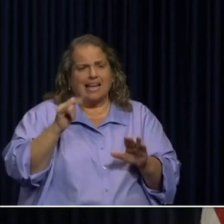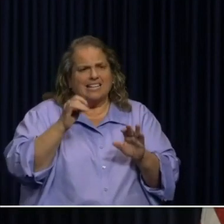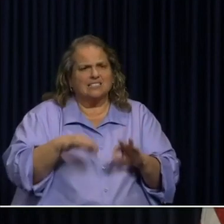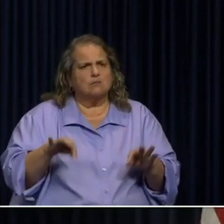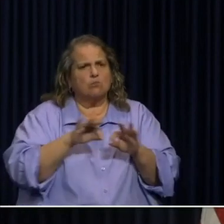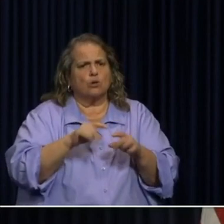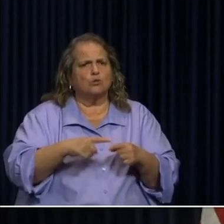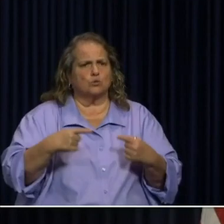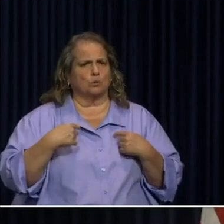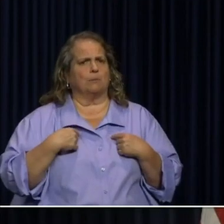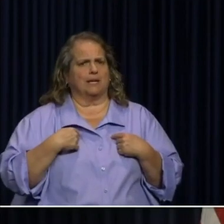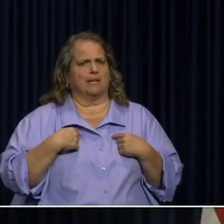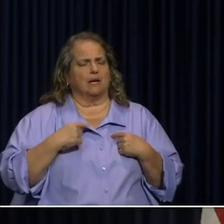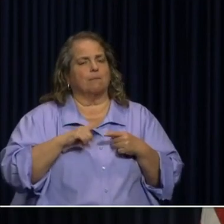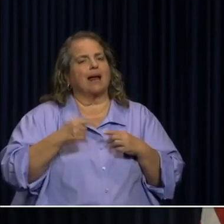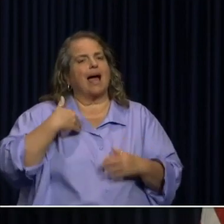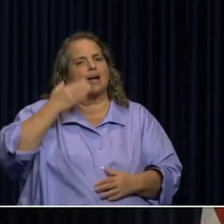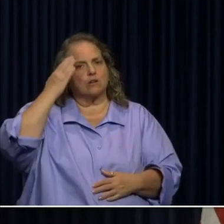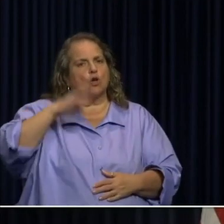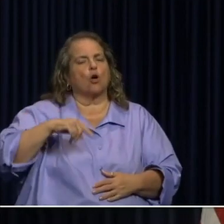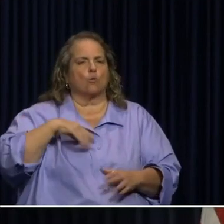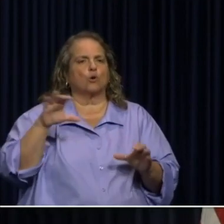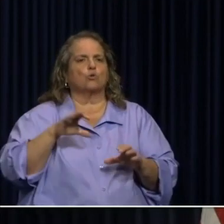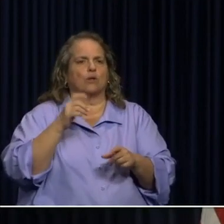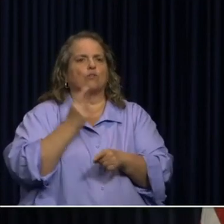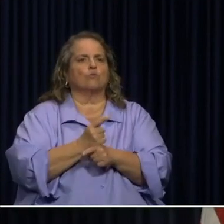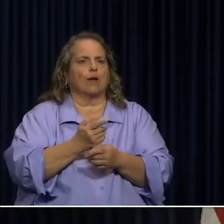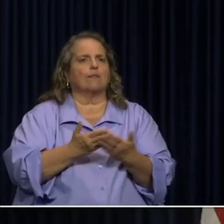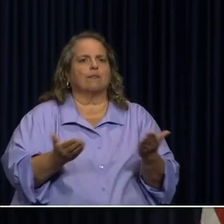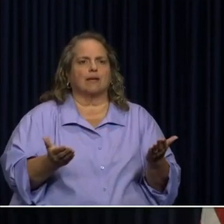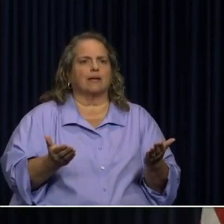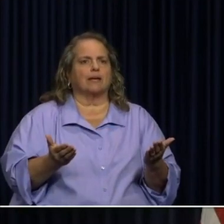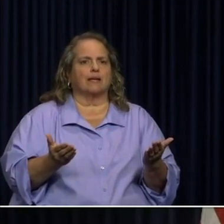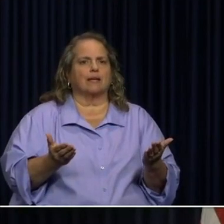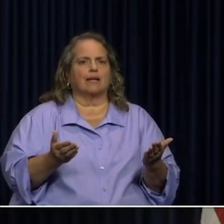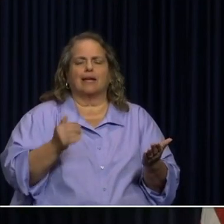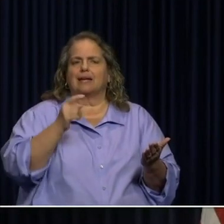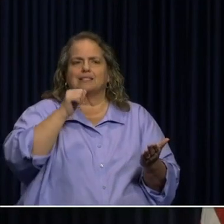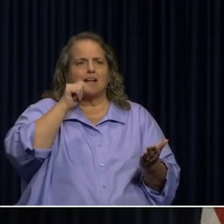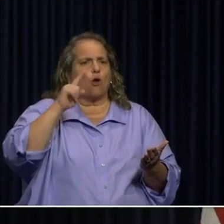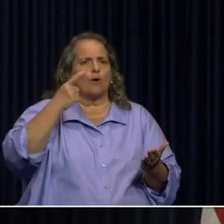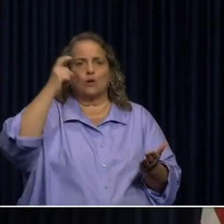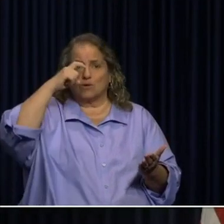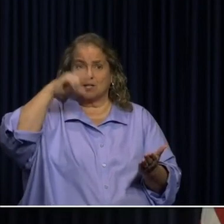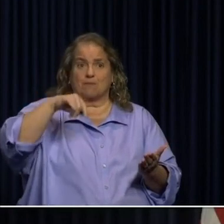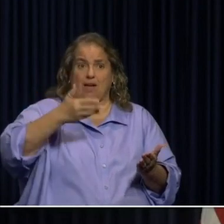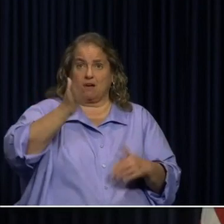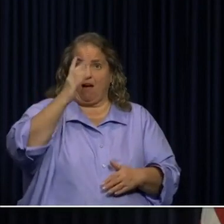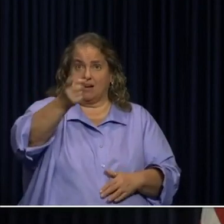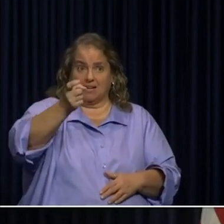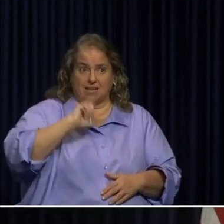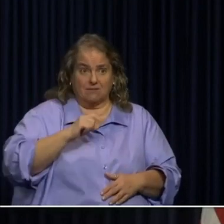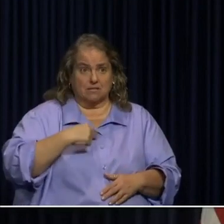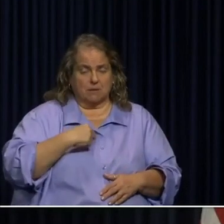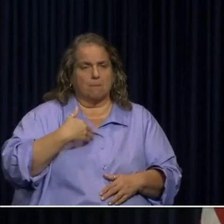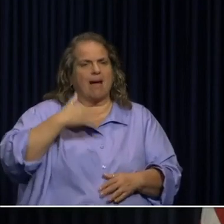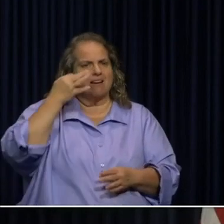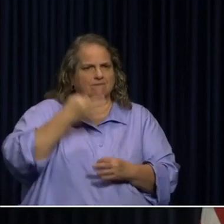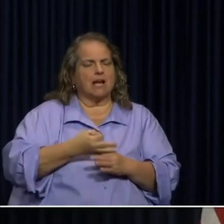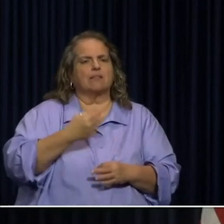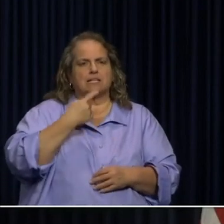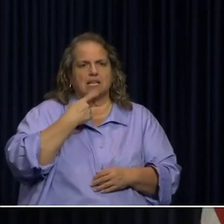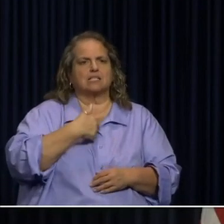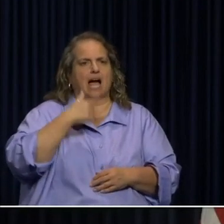but I know we are doing the right thing. It's not just a matter of wisdom, which God gives to us. My faith tells me that we